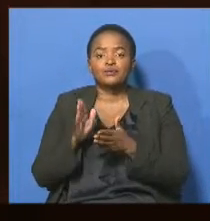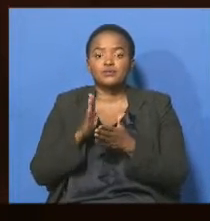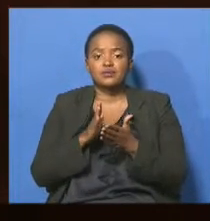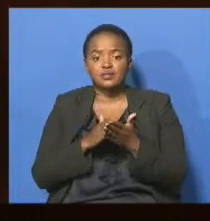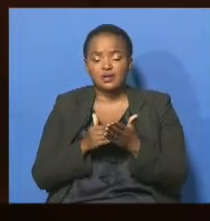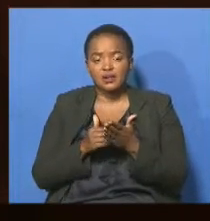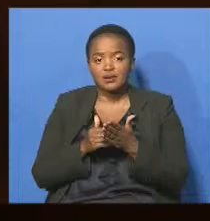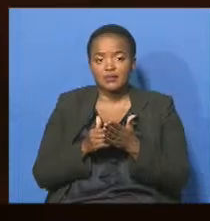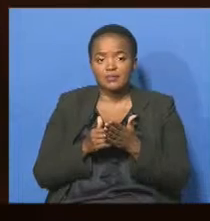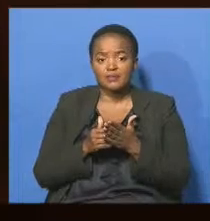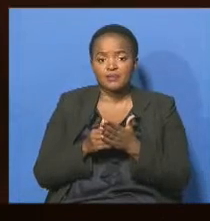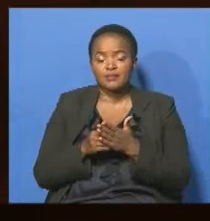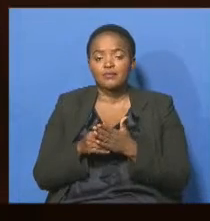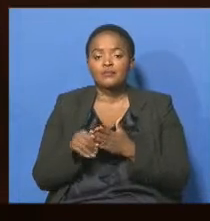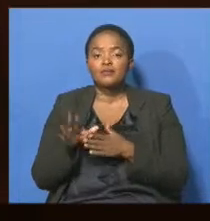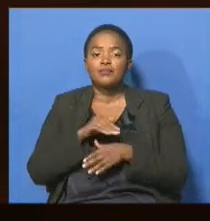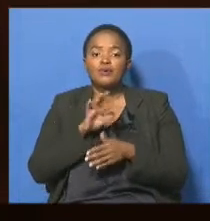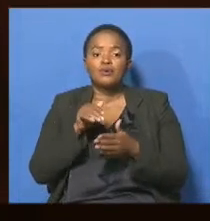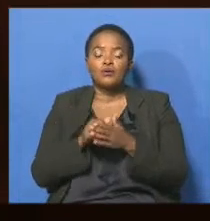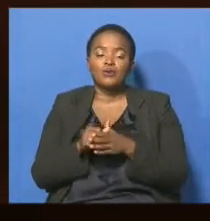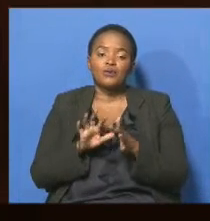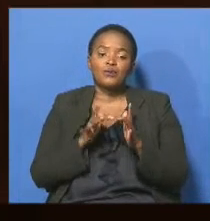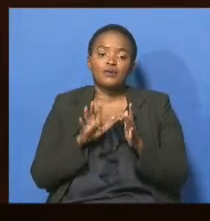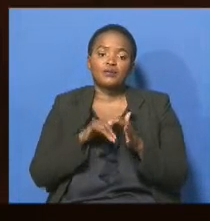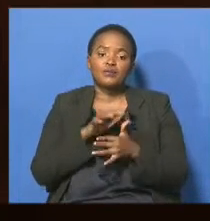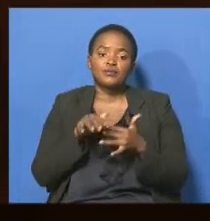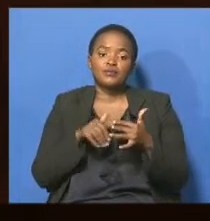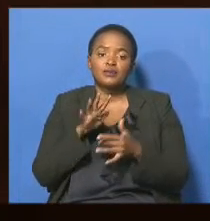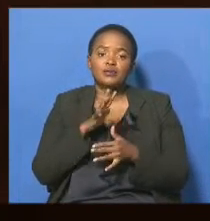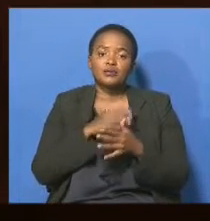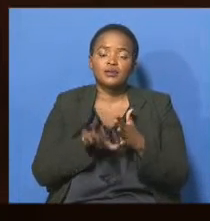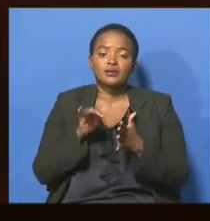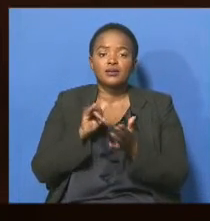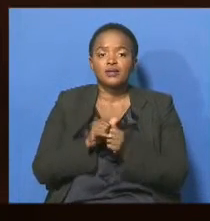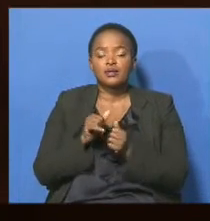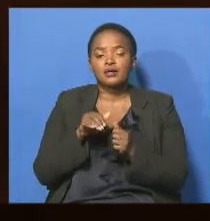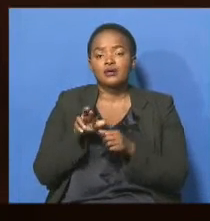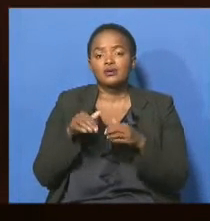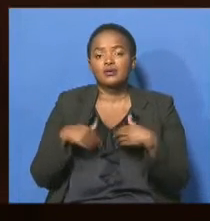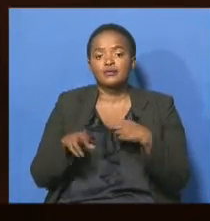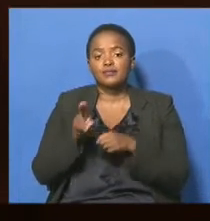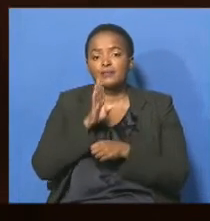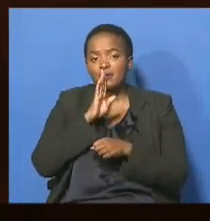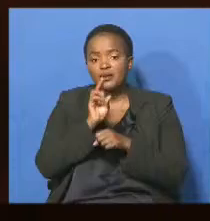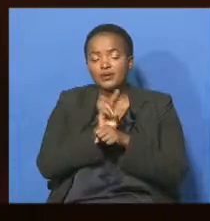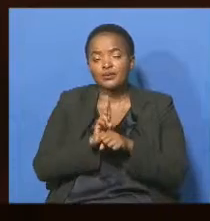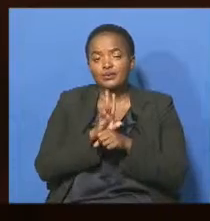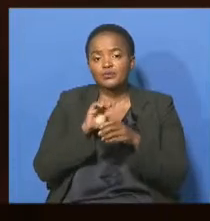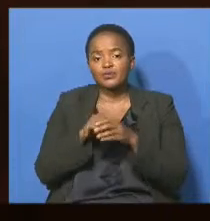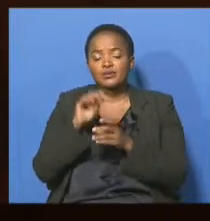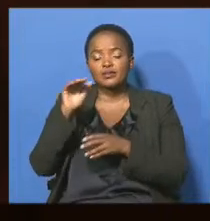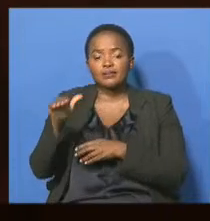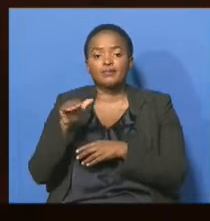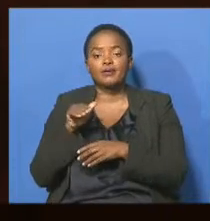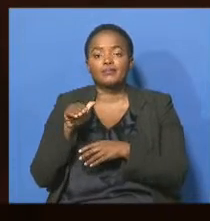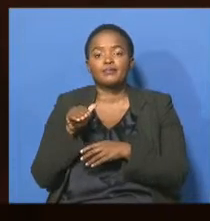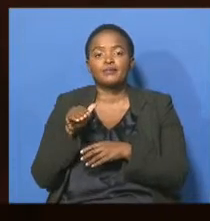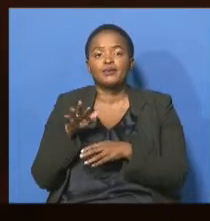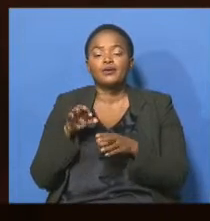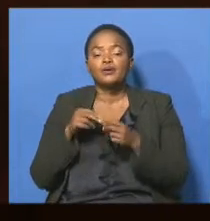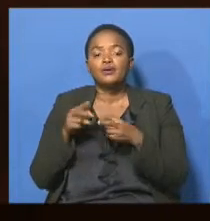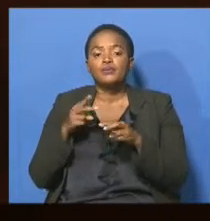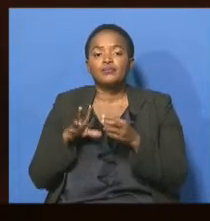network. All these are concepts that are widely used in Zimbabwe in the